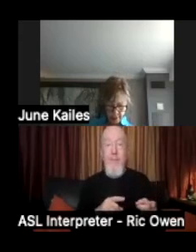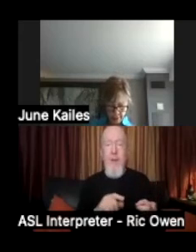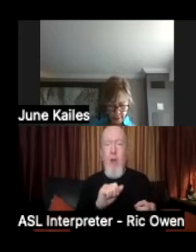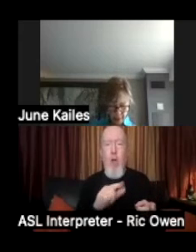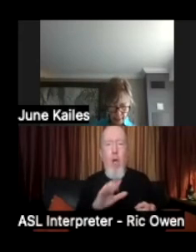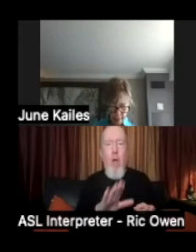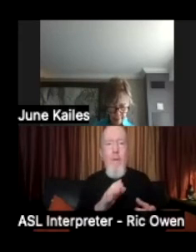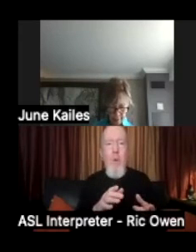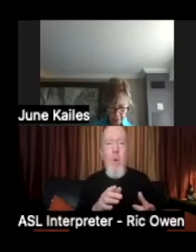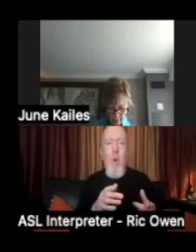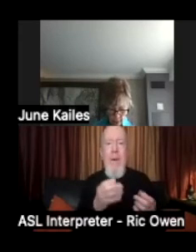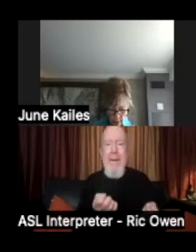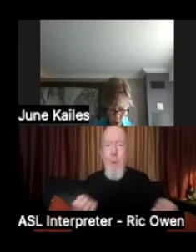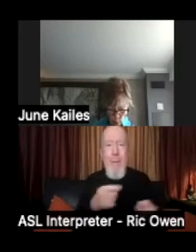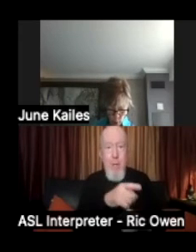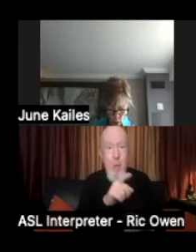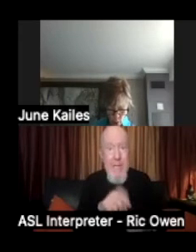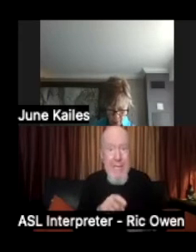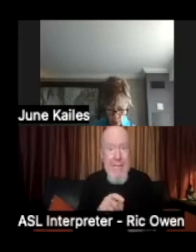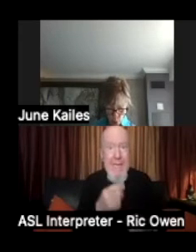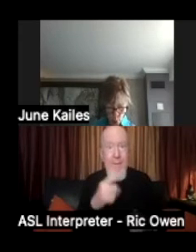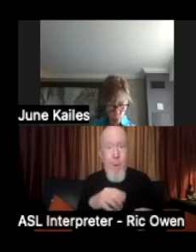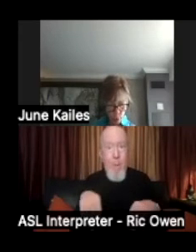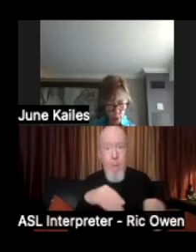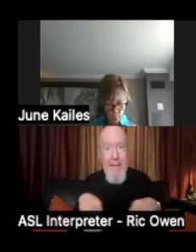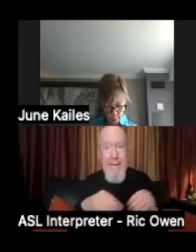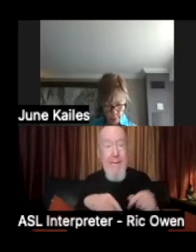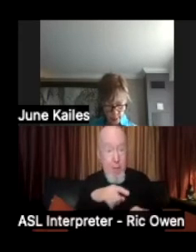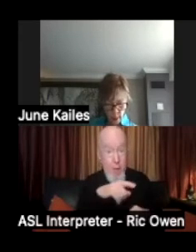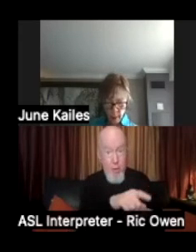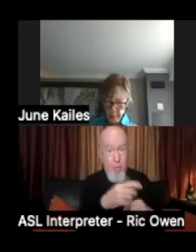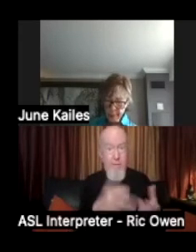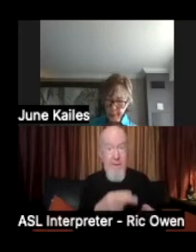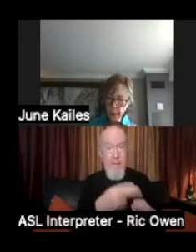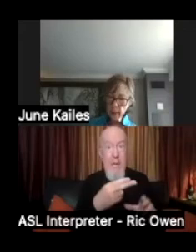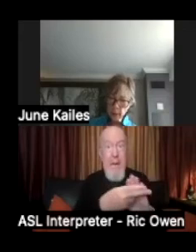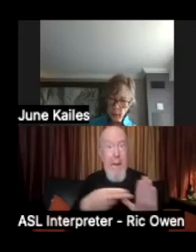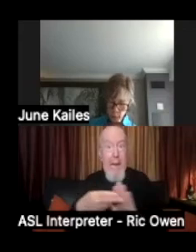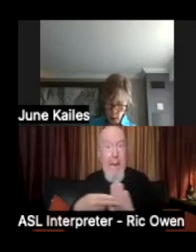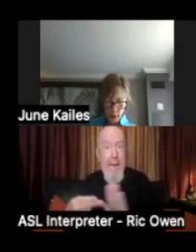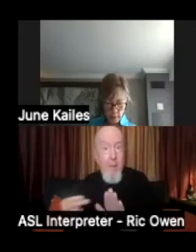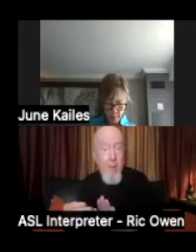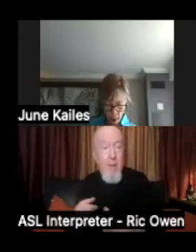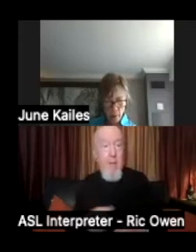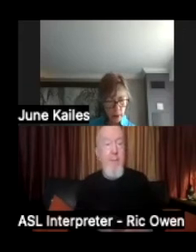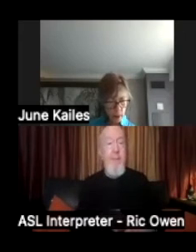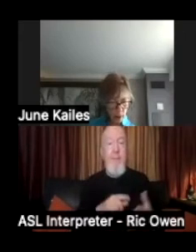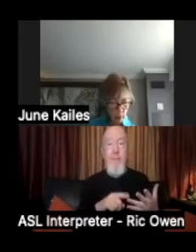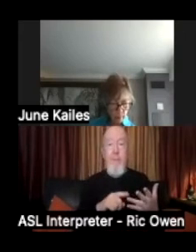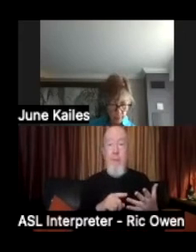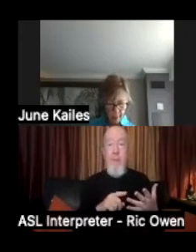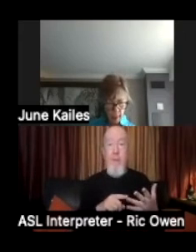devices? Have they thought about or put in place their alternative